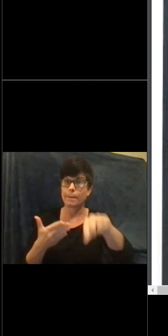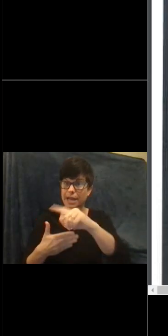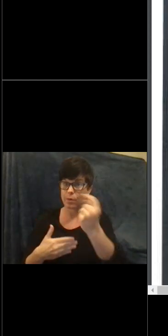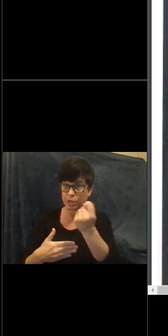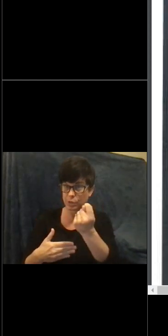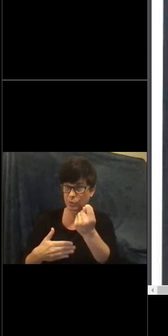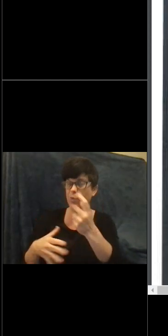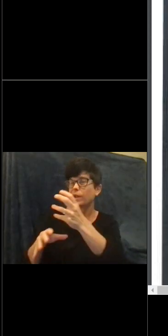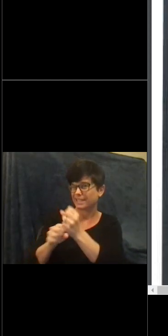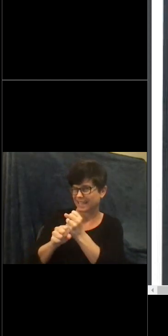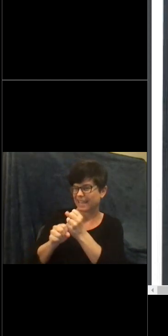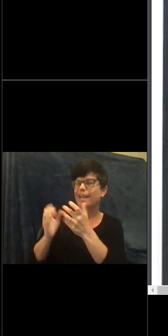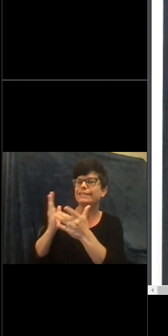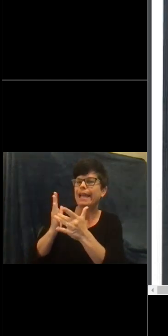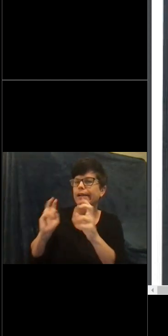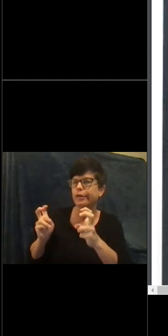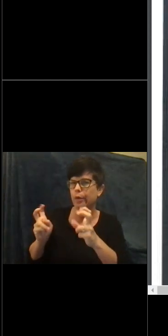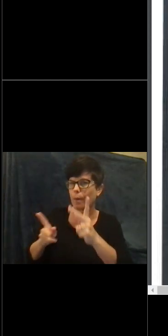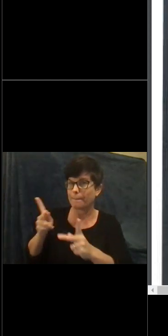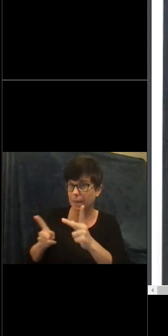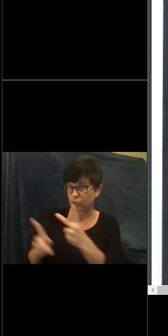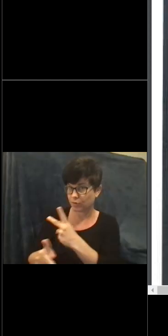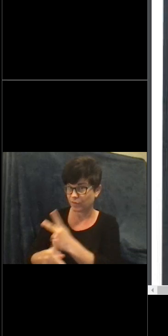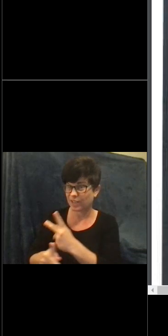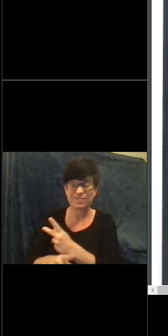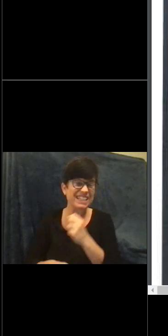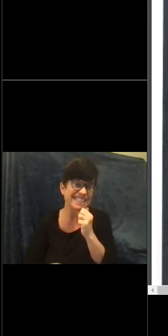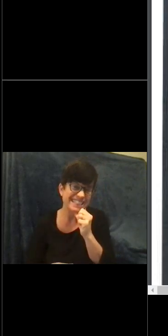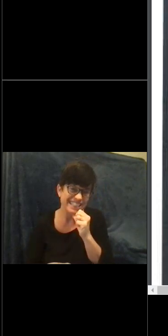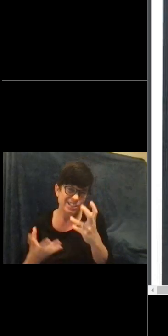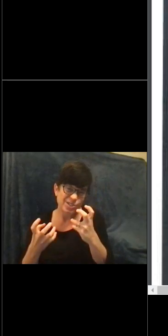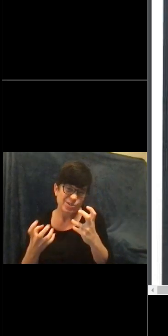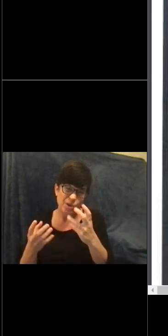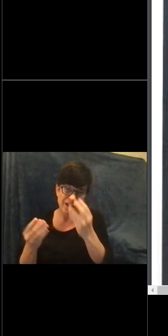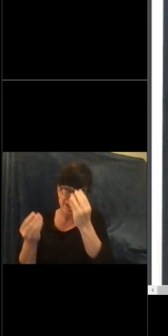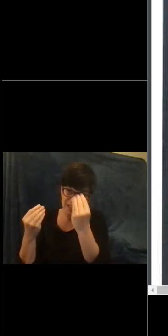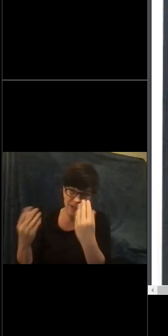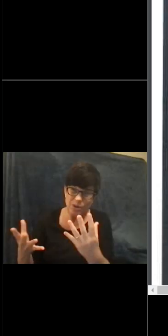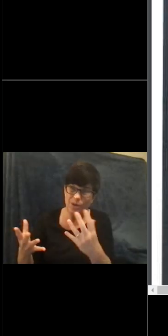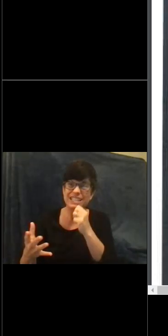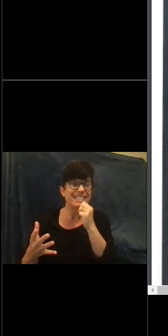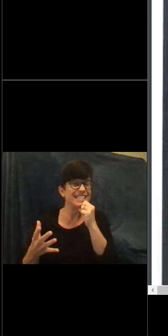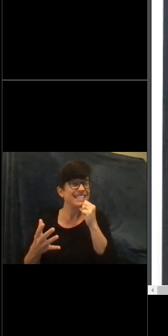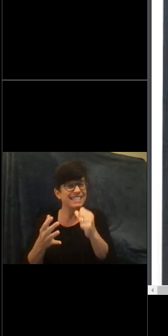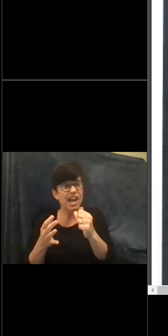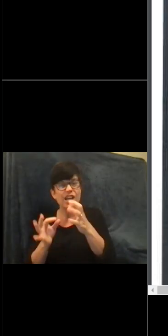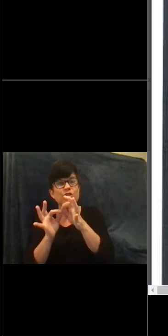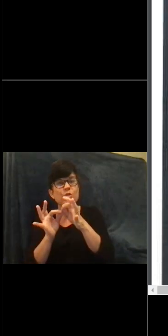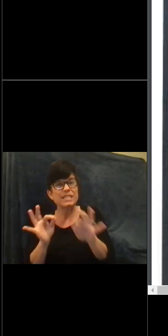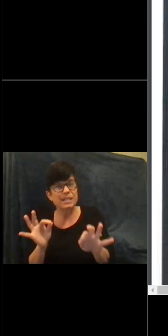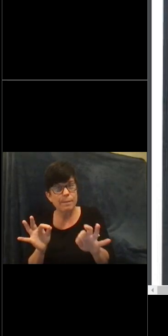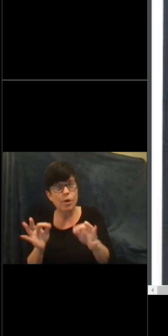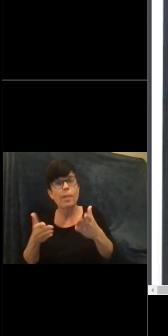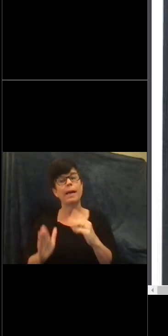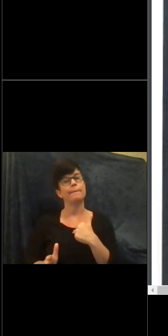one thing I do want to point out, it's not quite so simple, Commissioner Turkin, and let me finish.